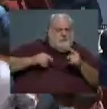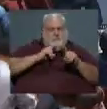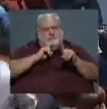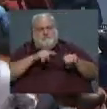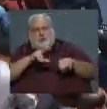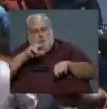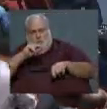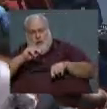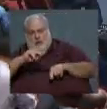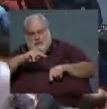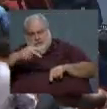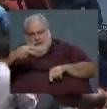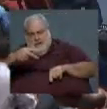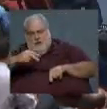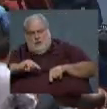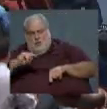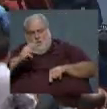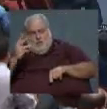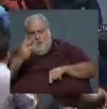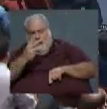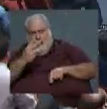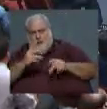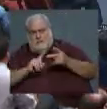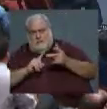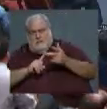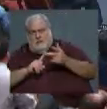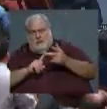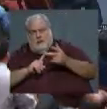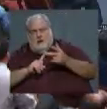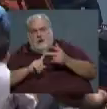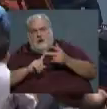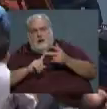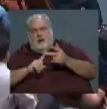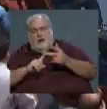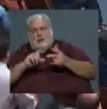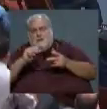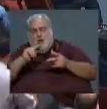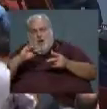After School Program in Northwest, Songbird Multimedia Foundation.